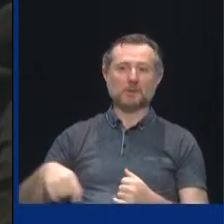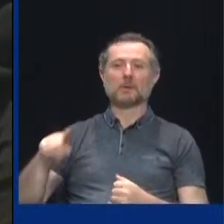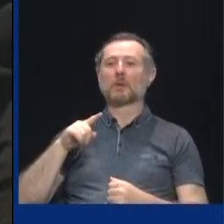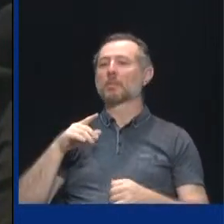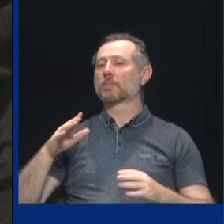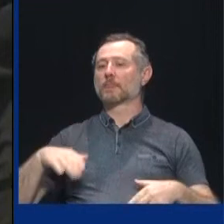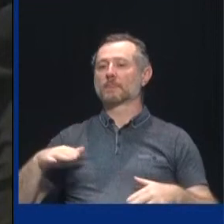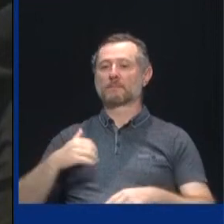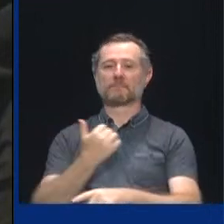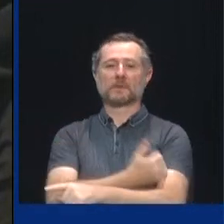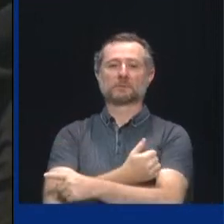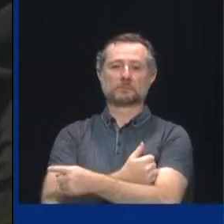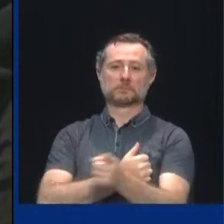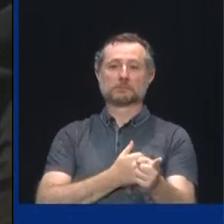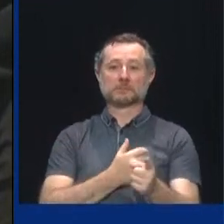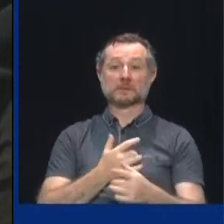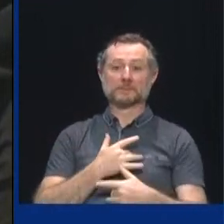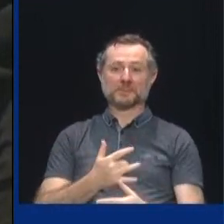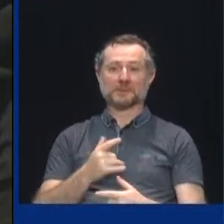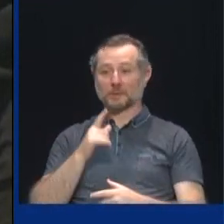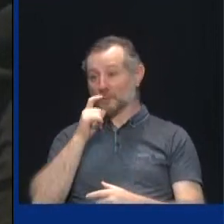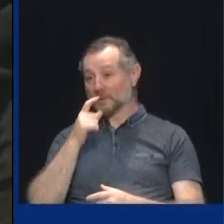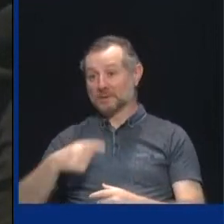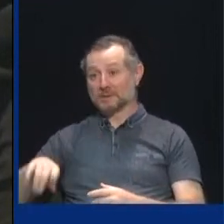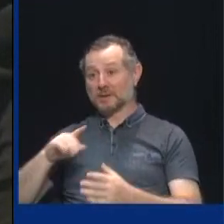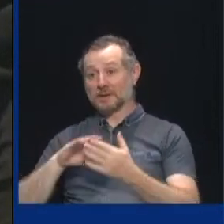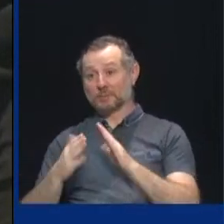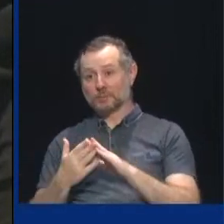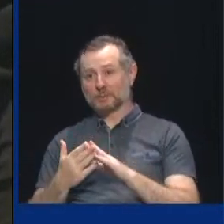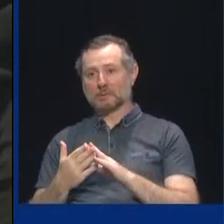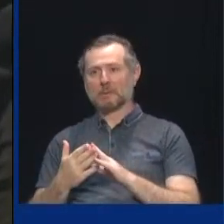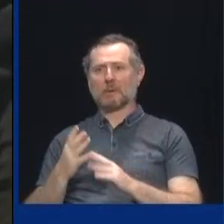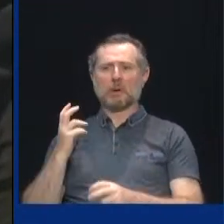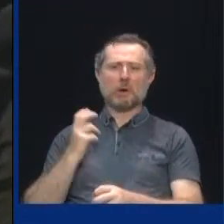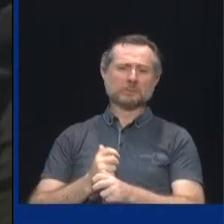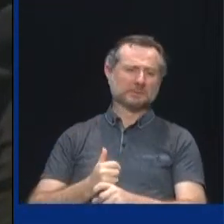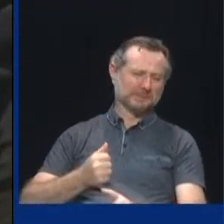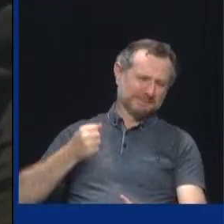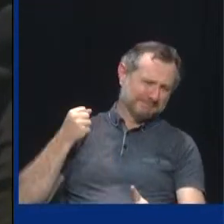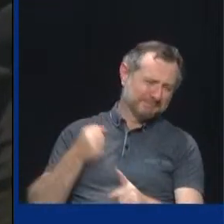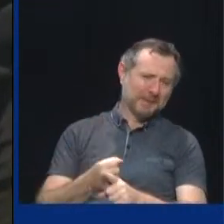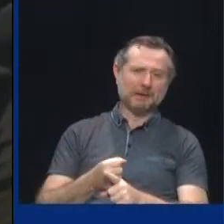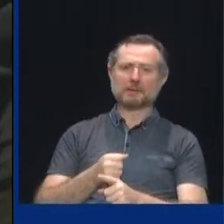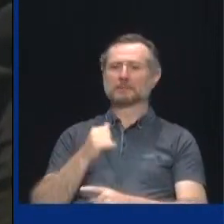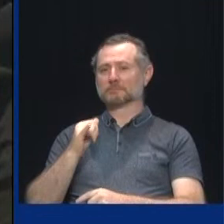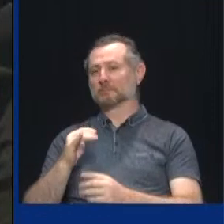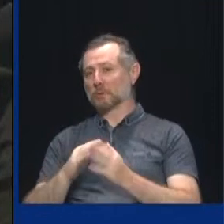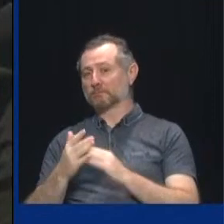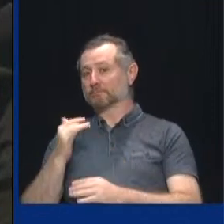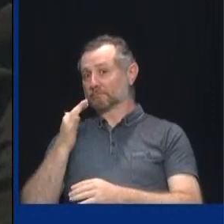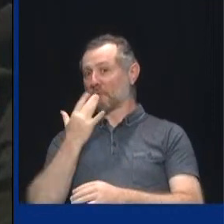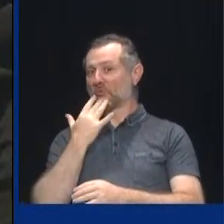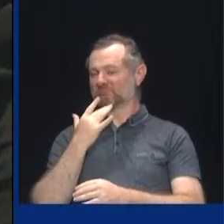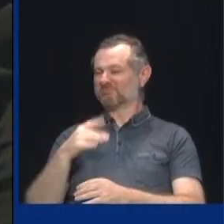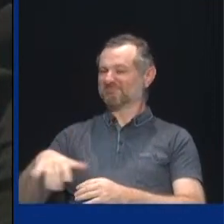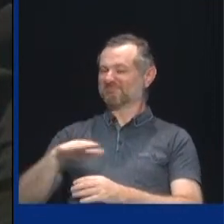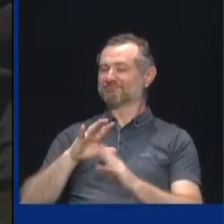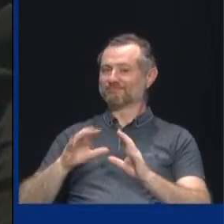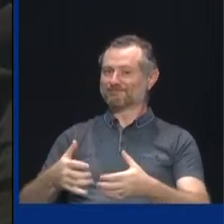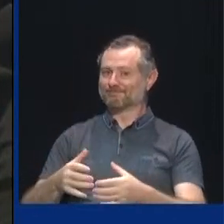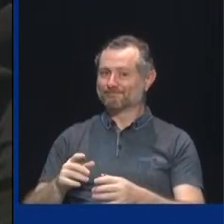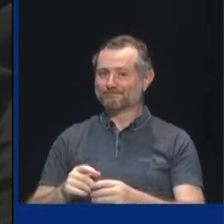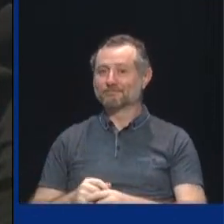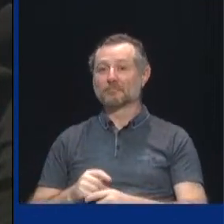so often they're from the communities that have been hardest hit, communities of color. With this funding, local organizations with